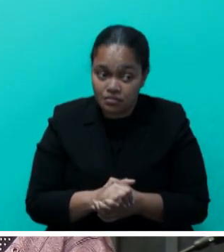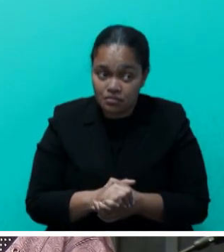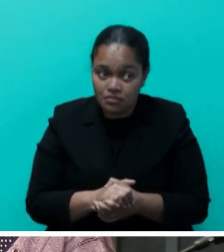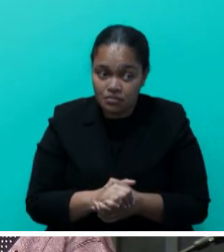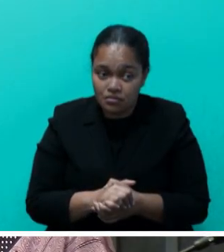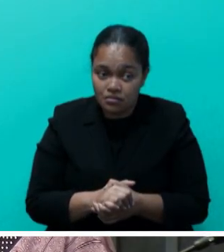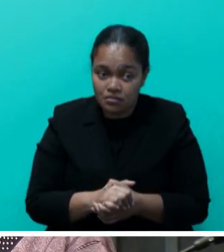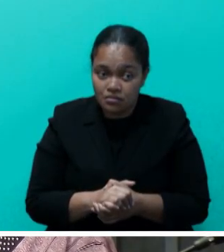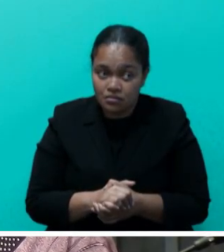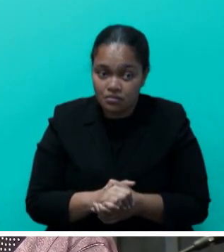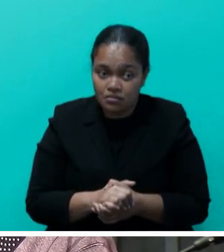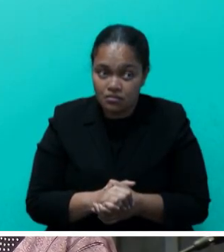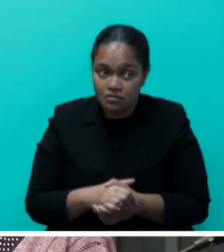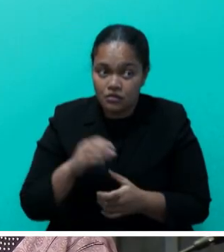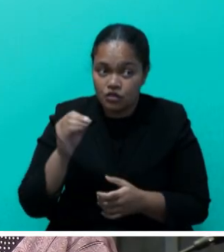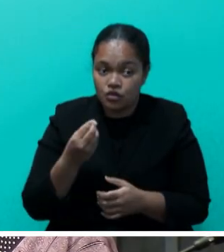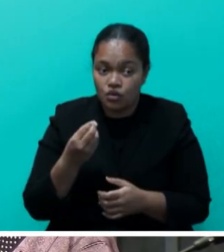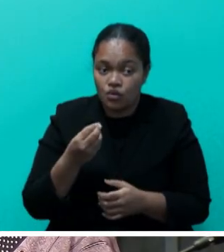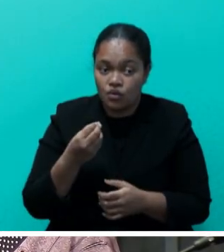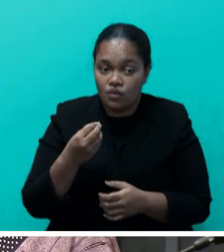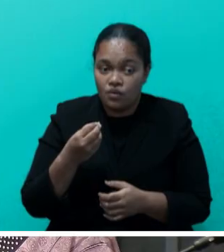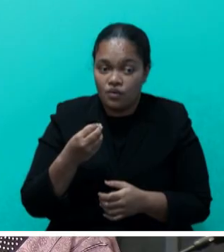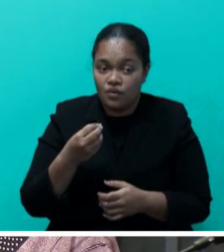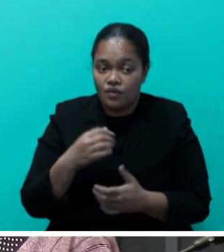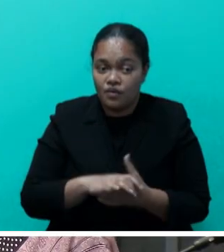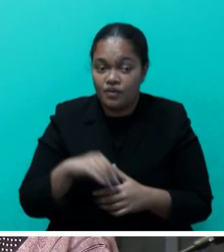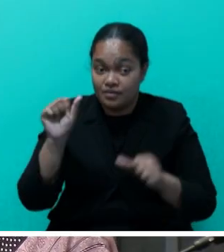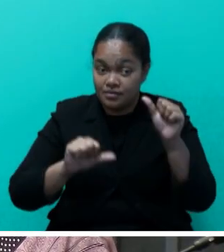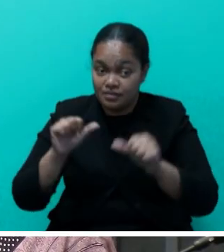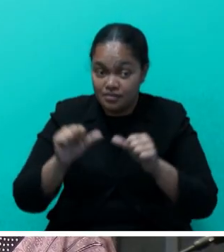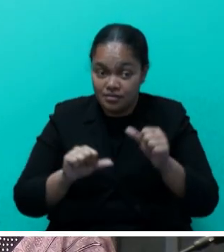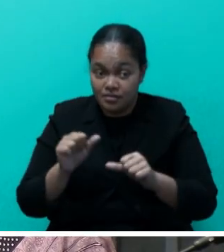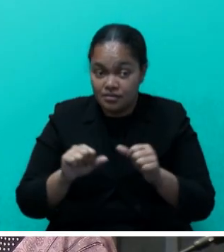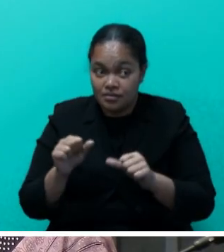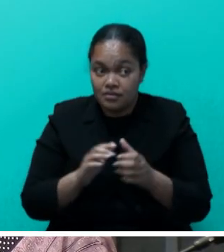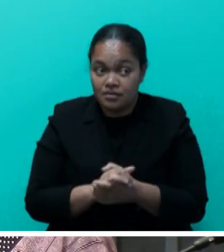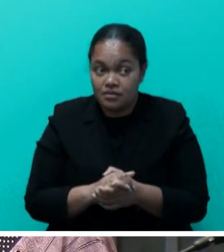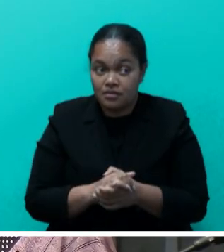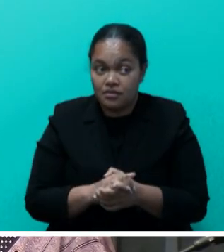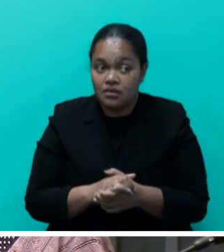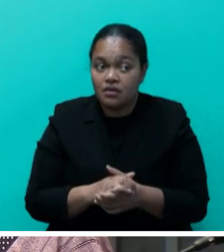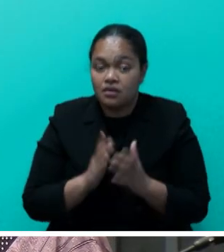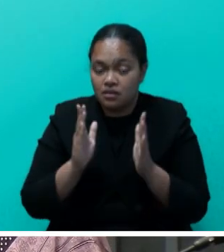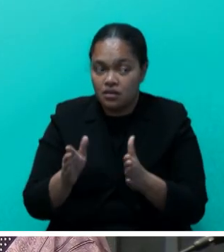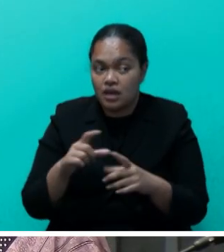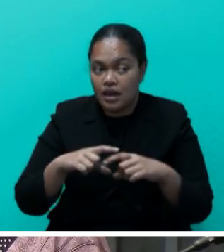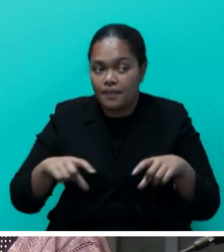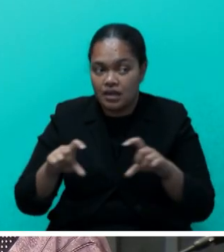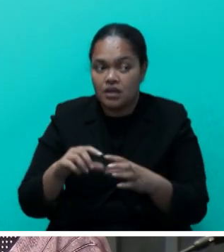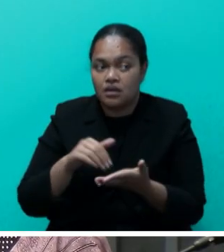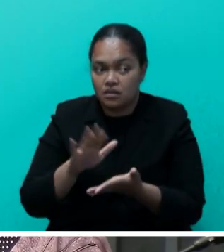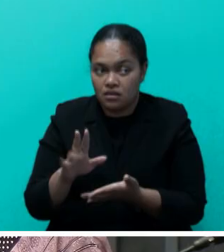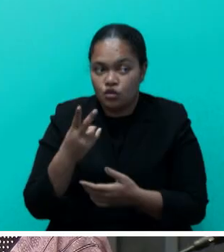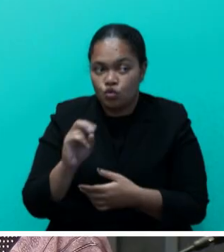this scaling system to be introduced subject to Cabinet endorsement in the